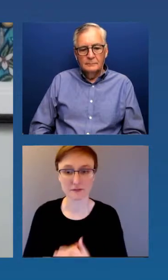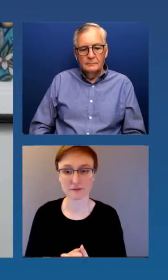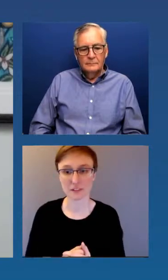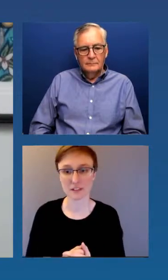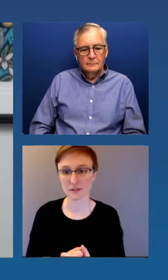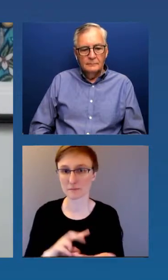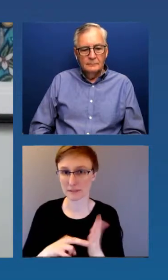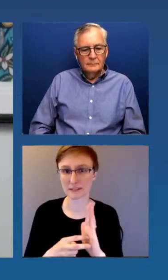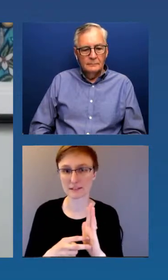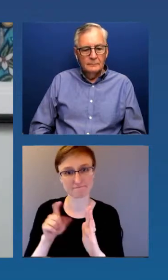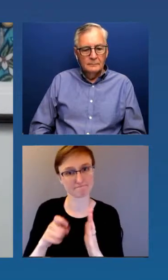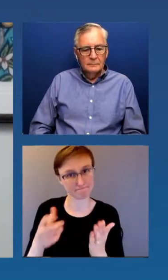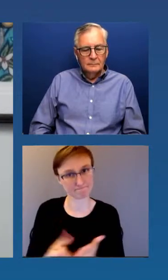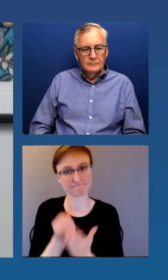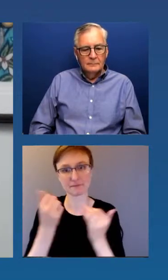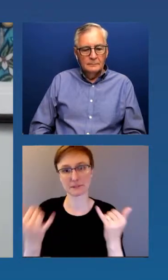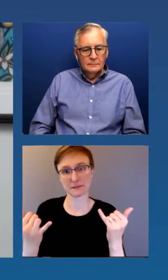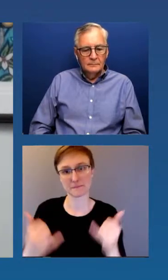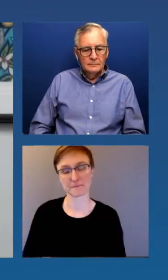now.